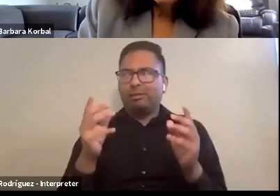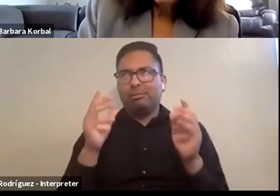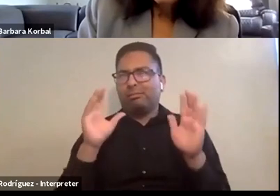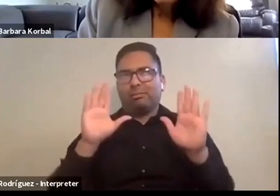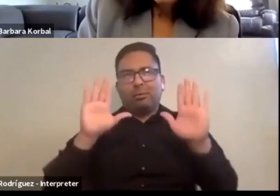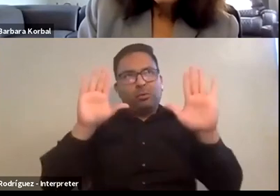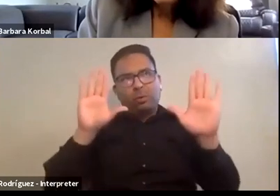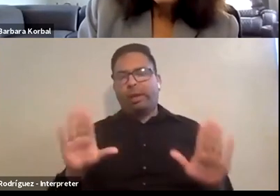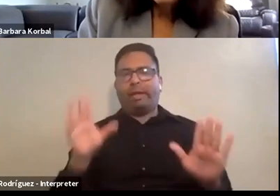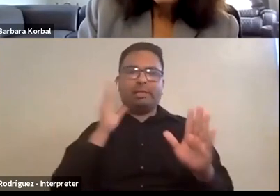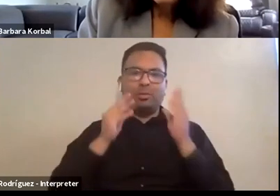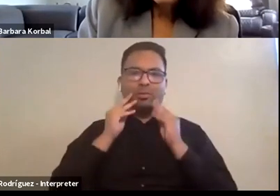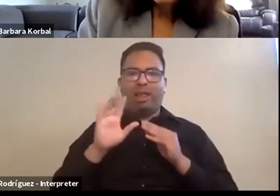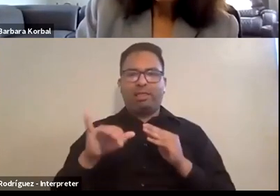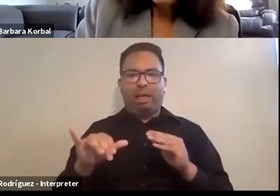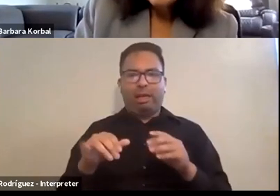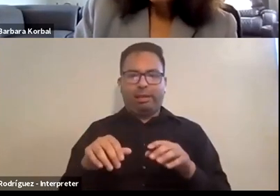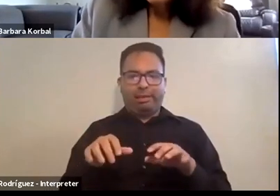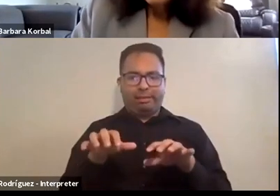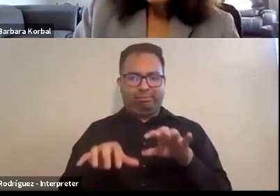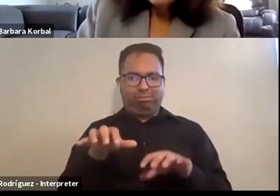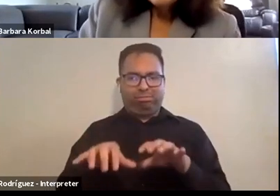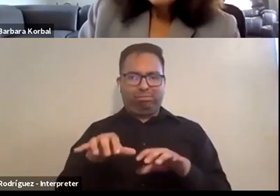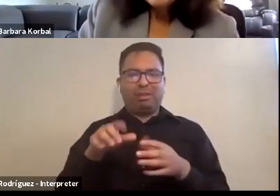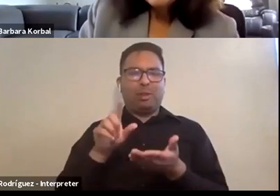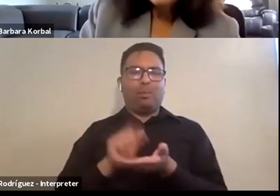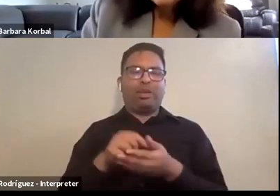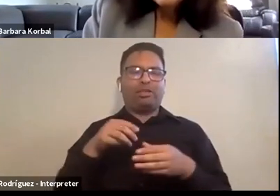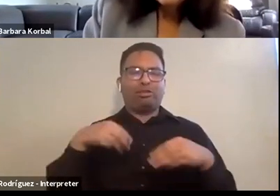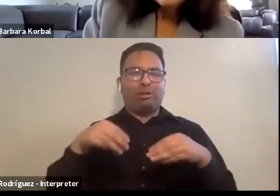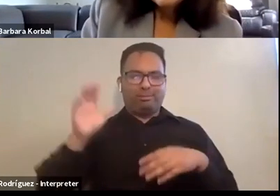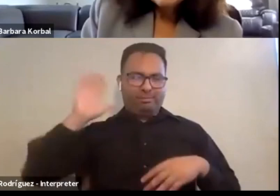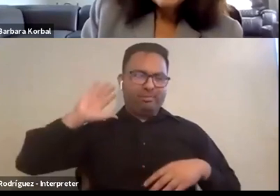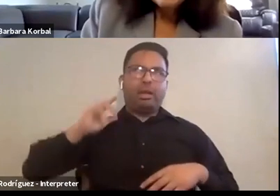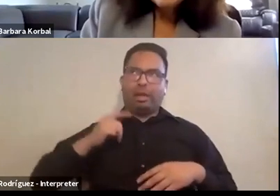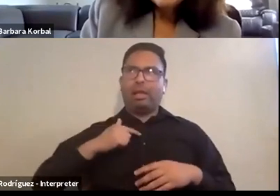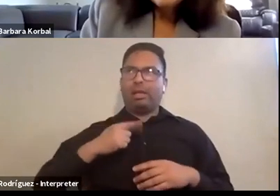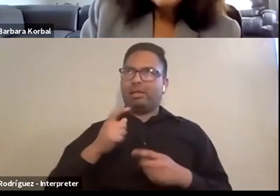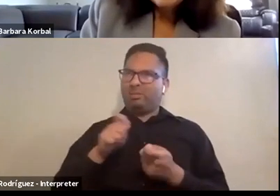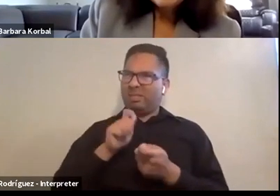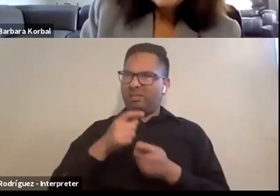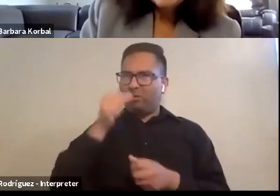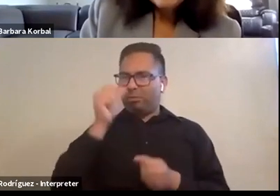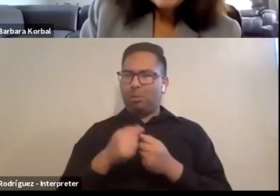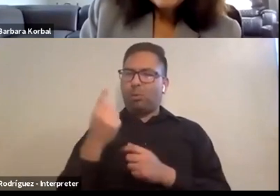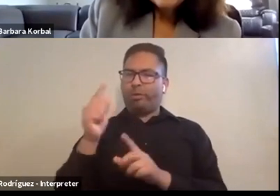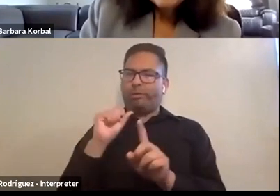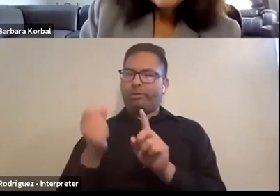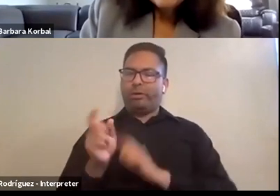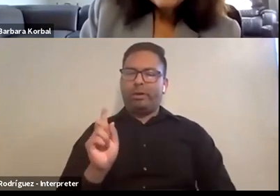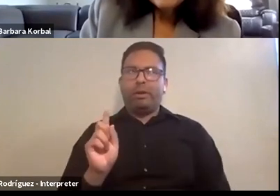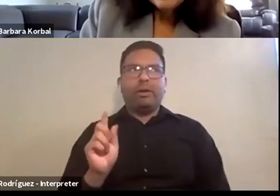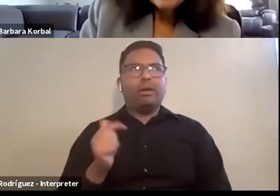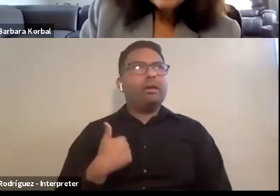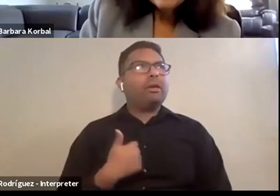those linotype with those shops, those print shops. I remember in particular one instance in which we had